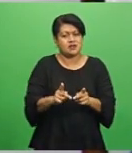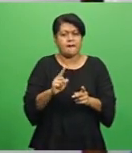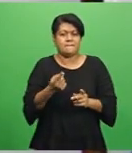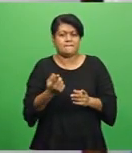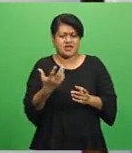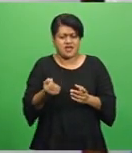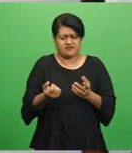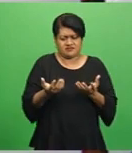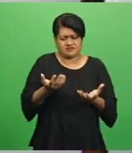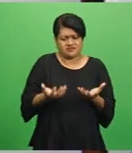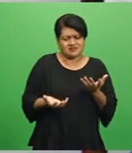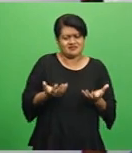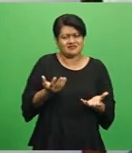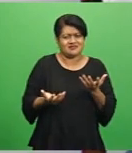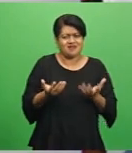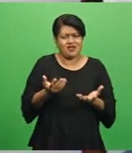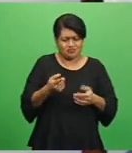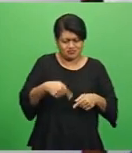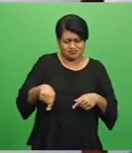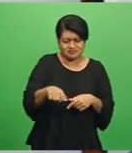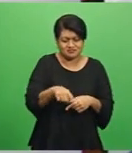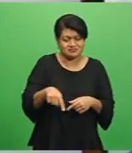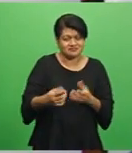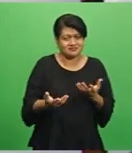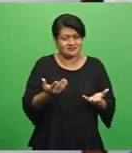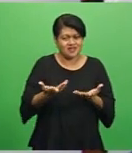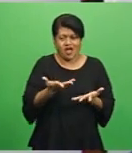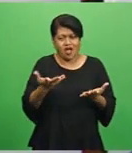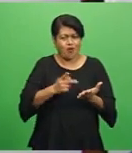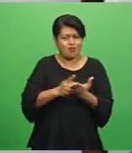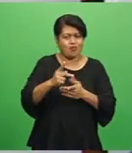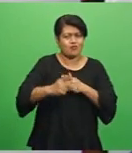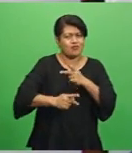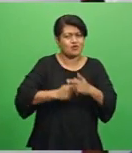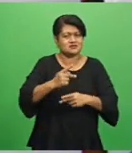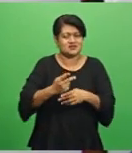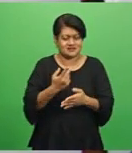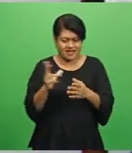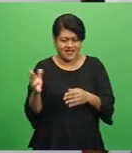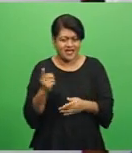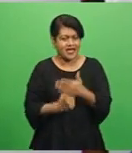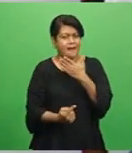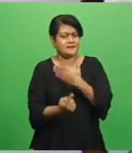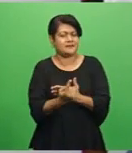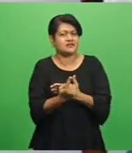within me how the process was done. So that is why I had written a letter